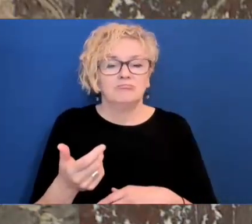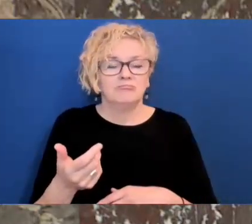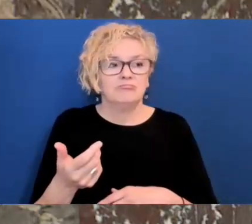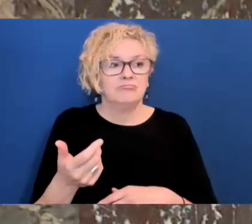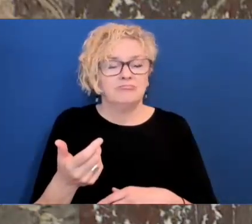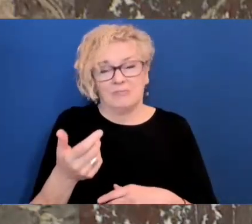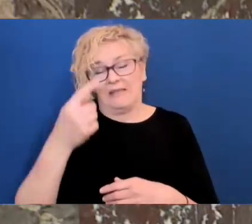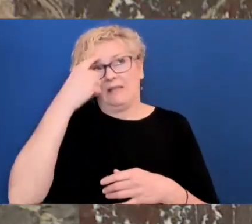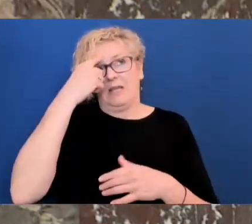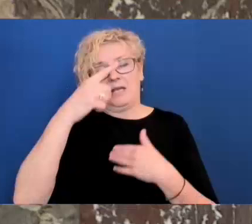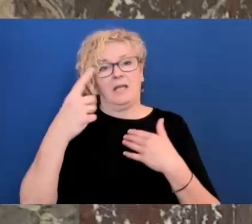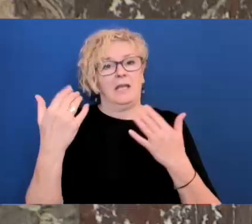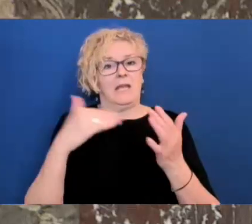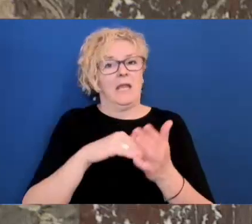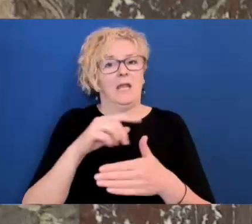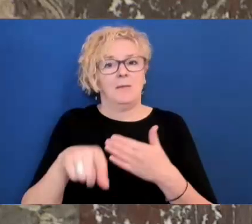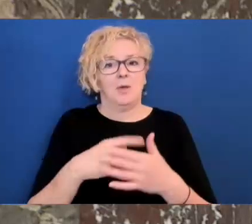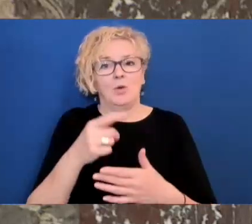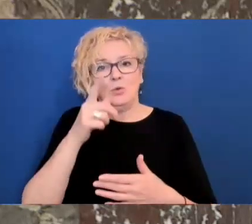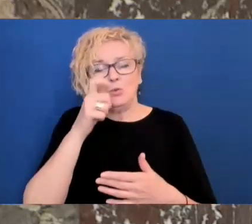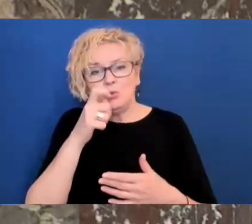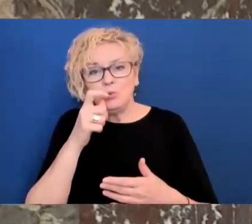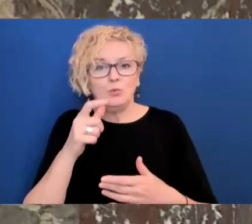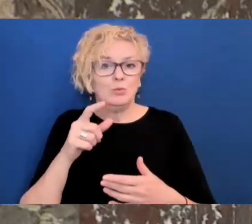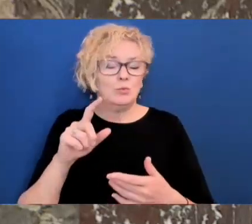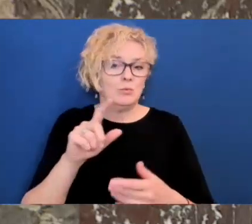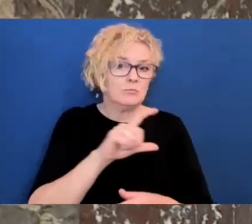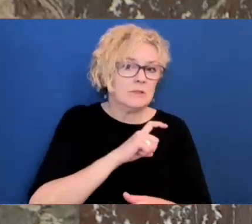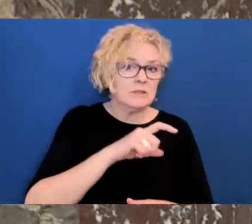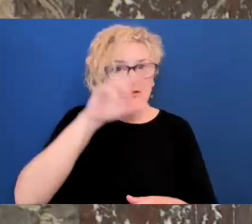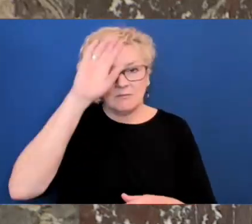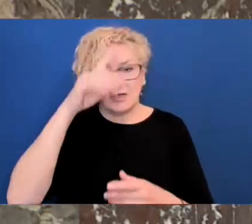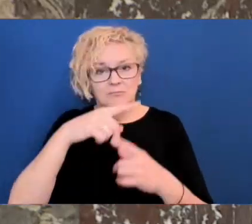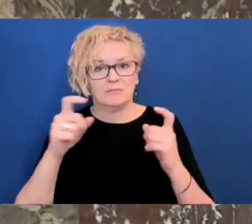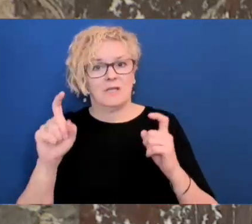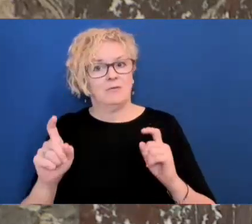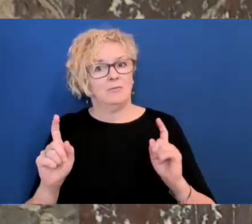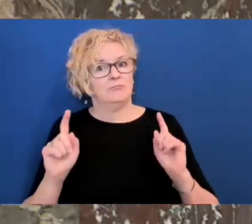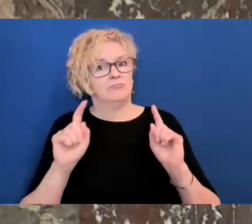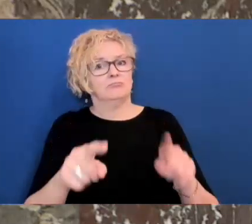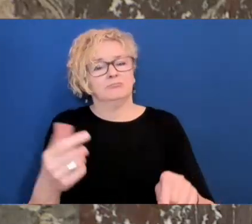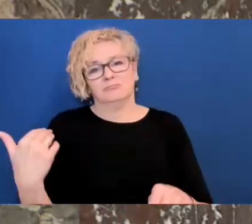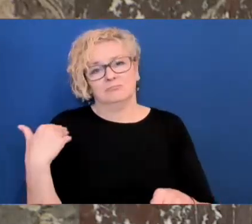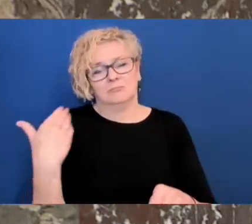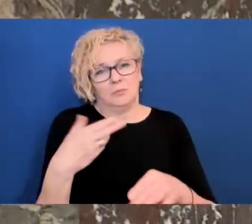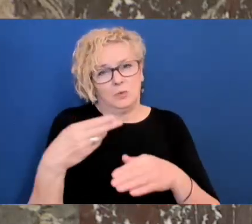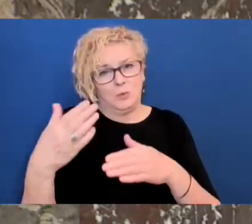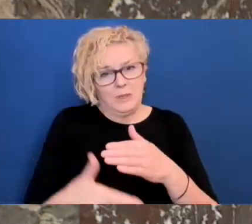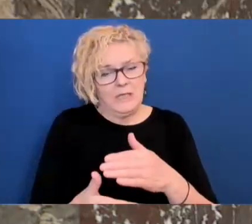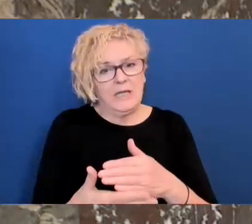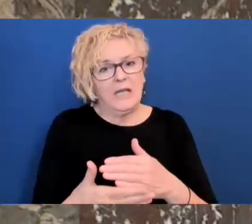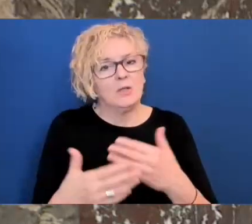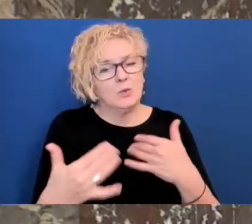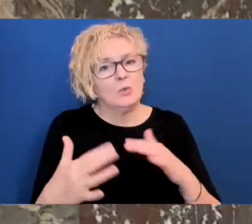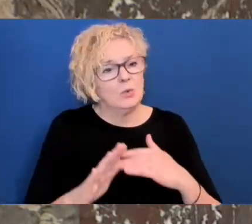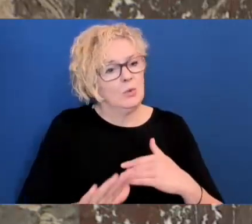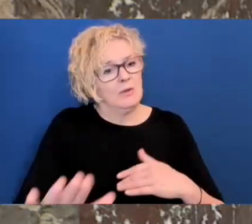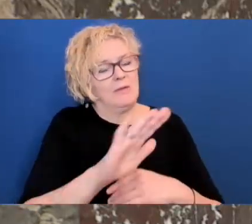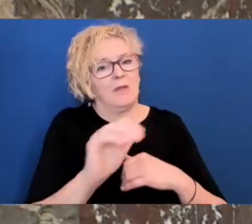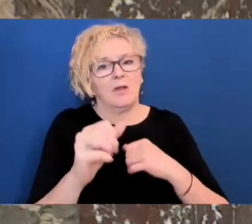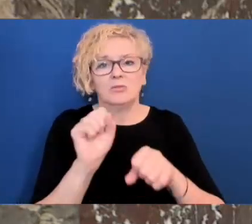again, putting themselves at risk for all of us. The member